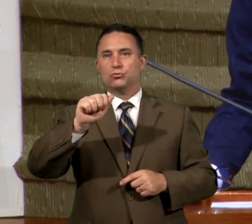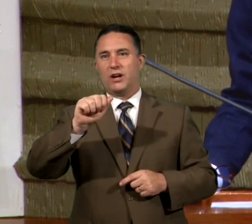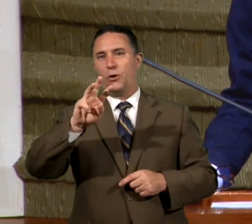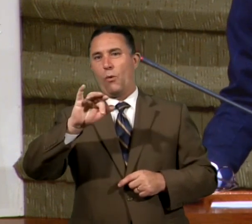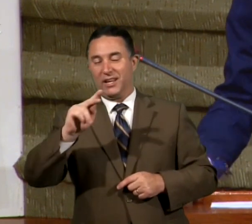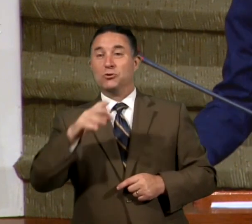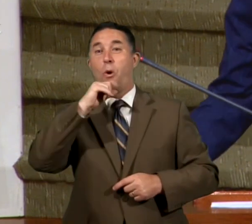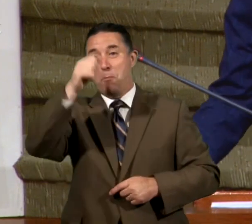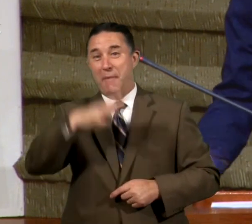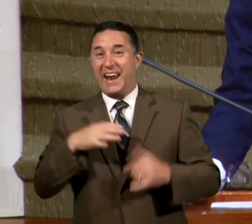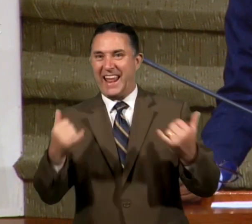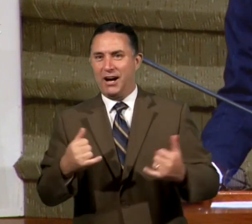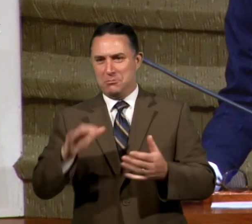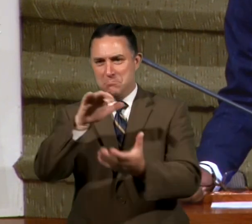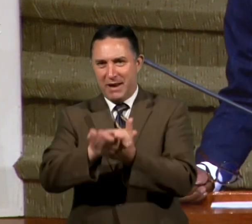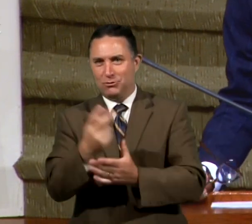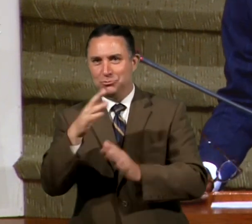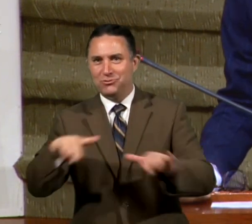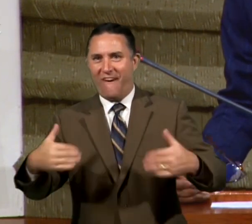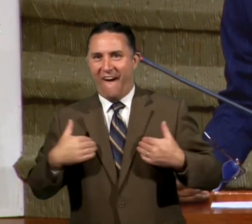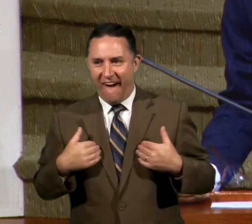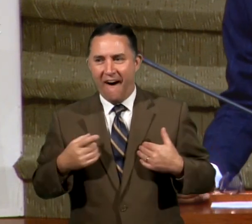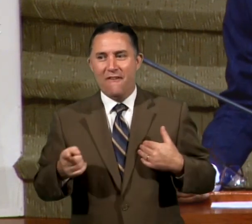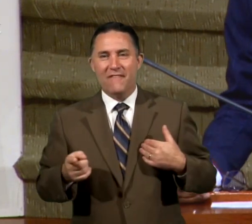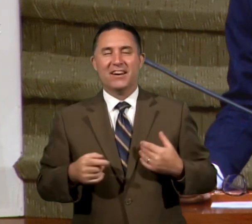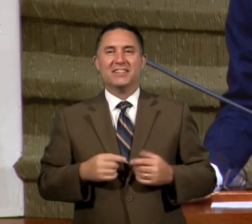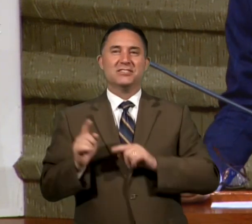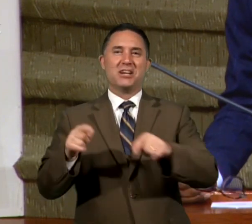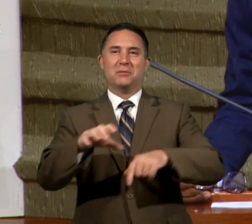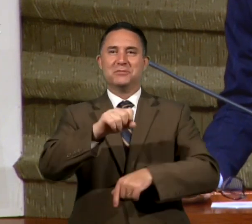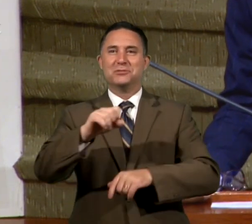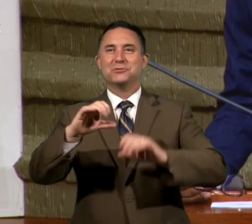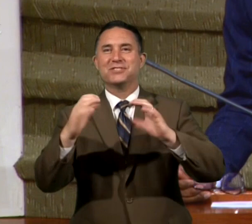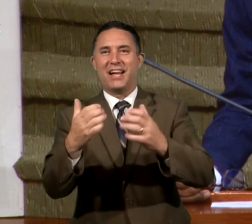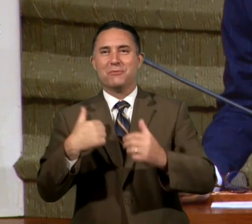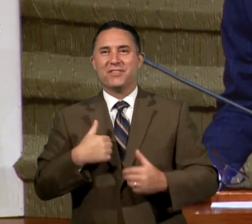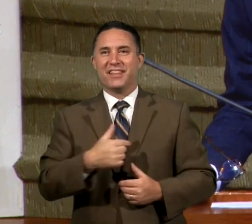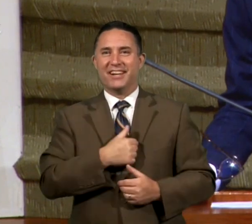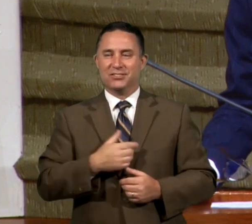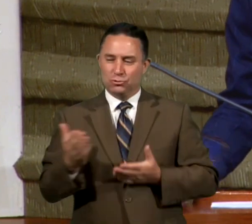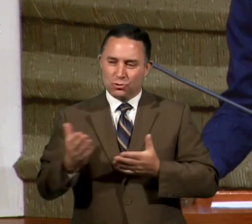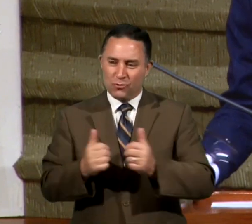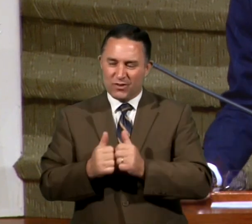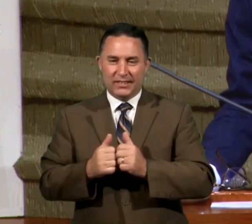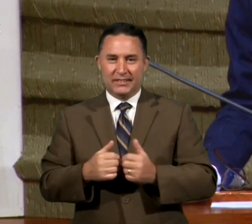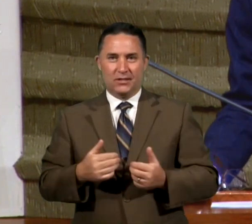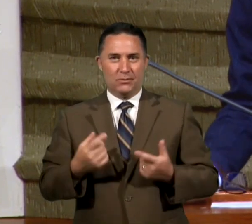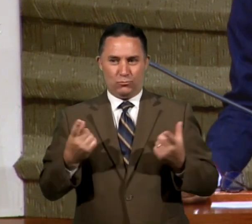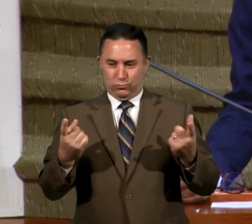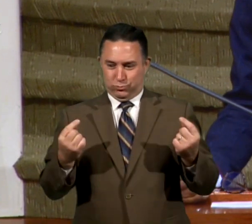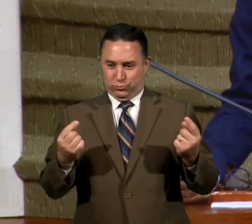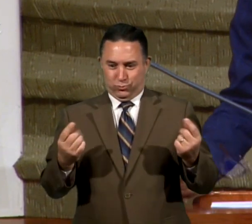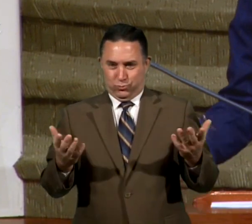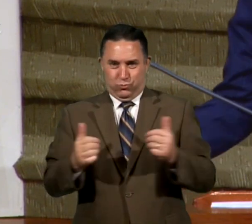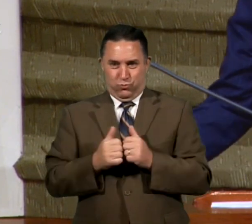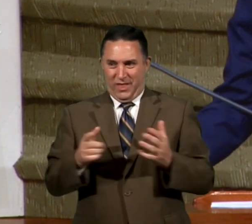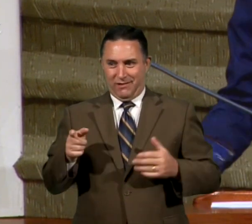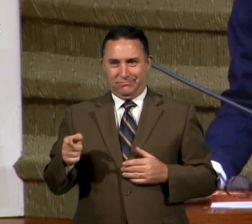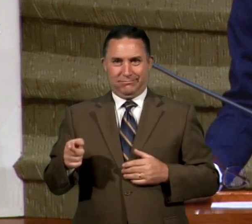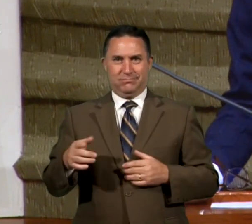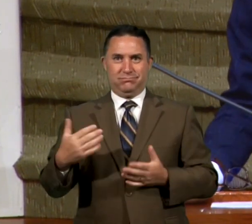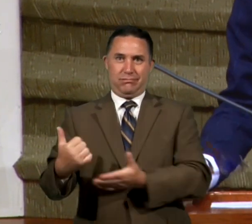Now he's married and got two children and comes to Sunday school class with us, serves with us. I don't know what I would do without